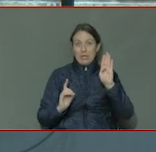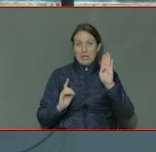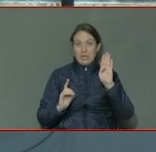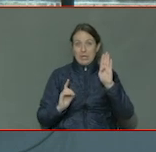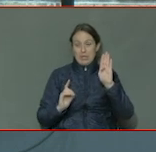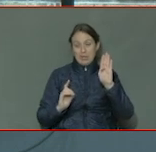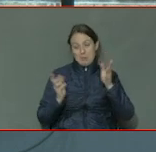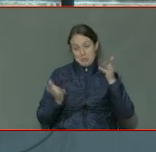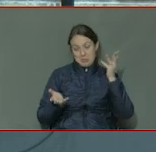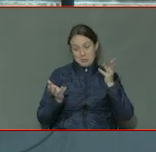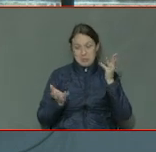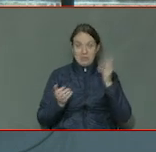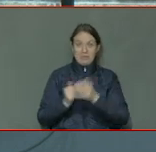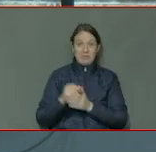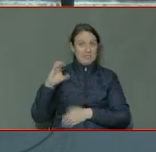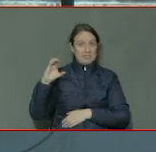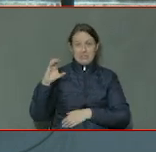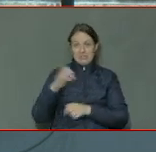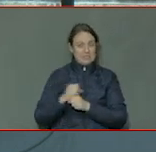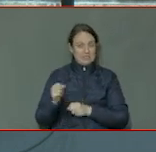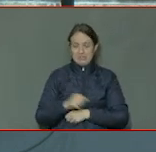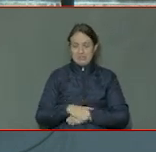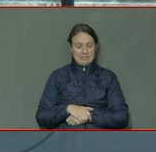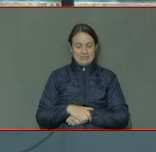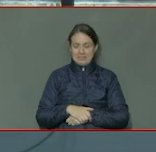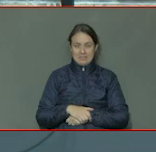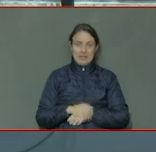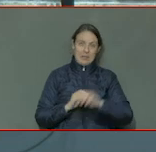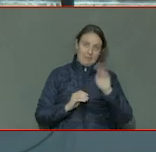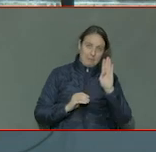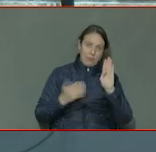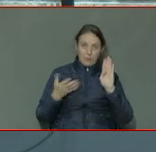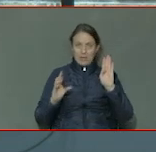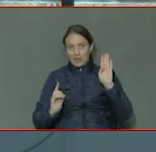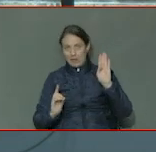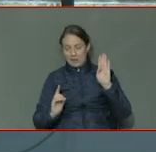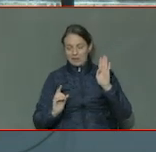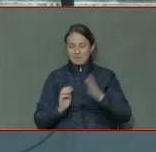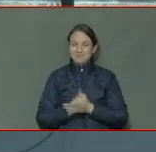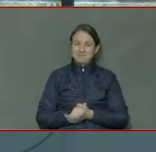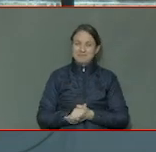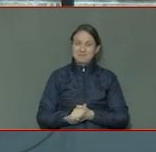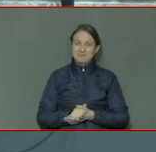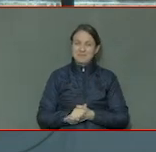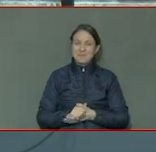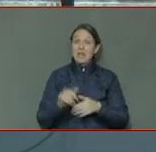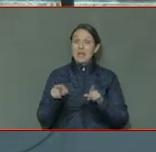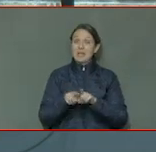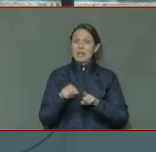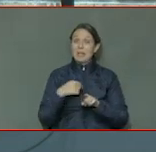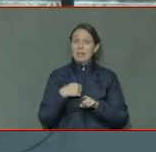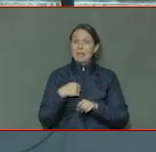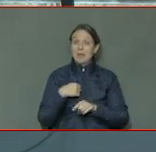be your guesses, not C. It will be B or D. It's the same when I hear on